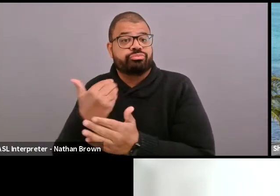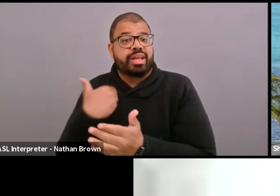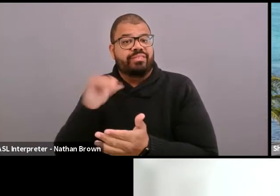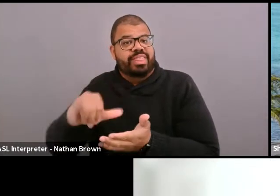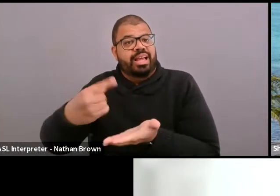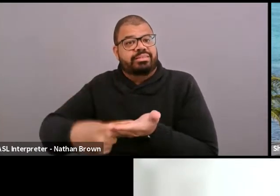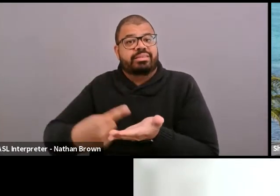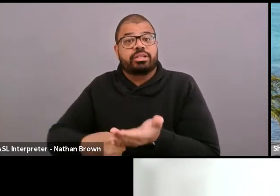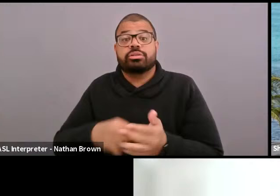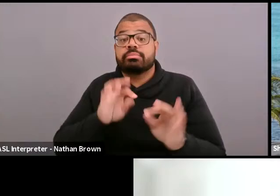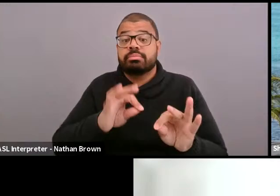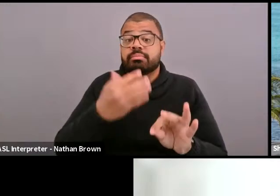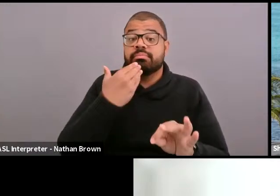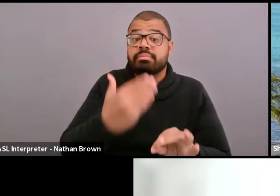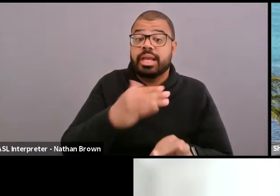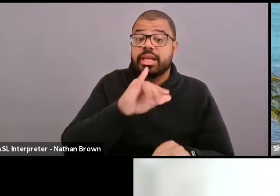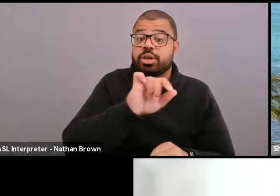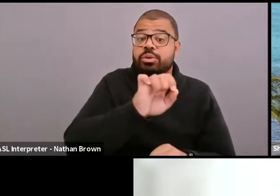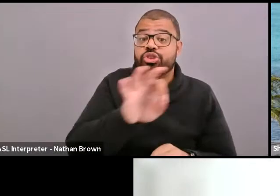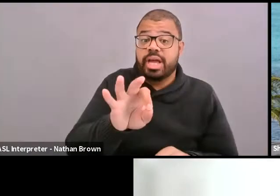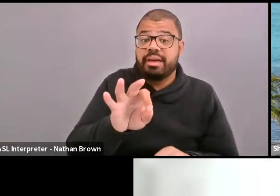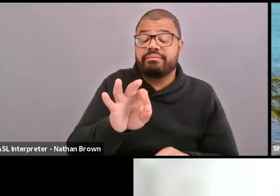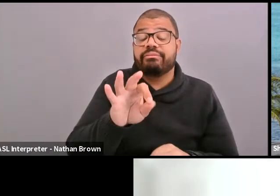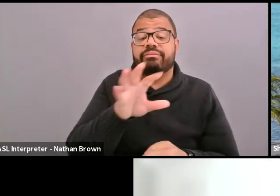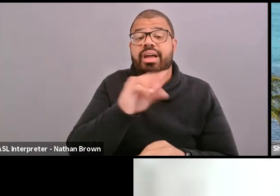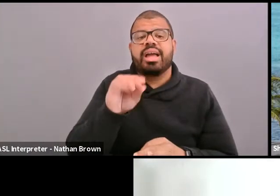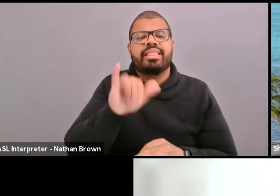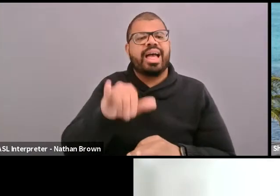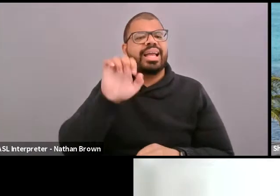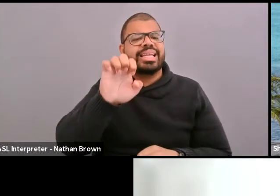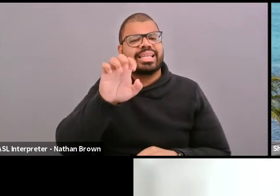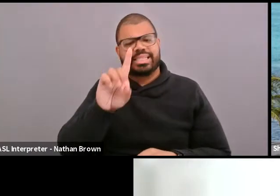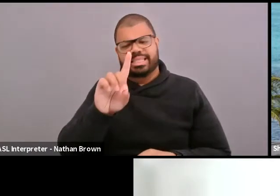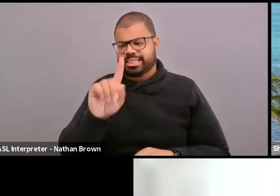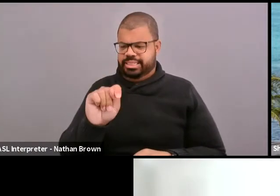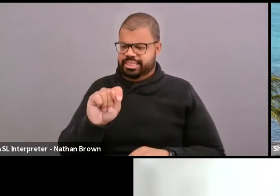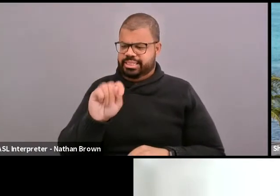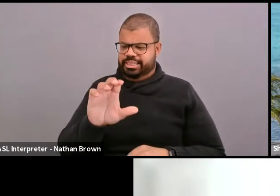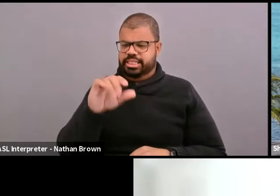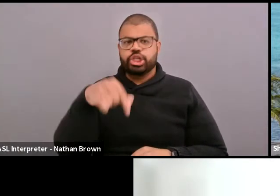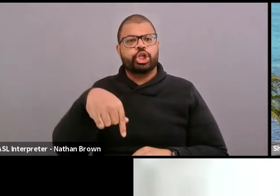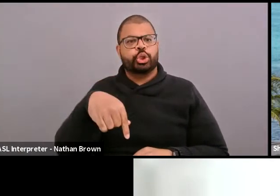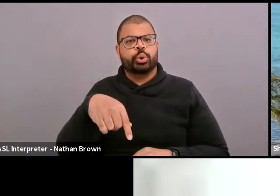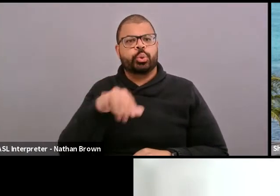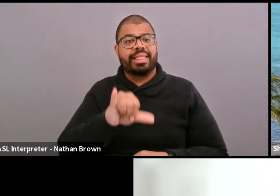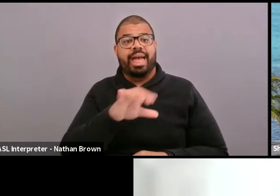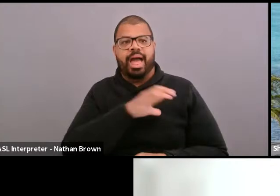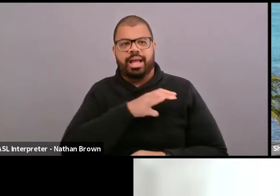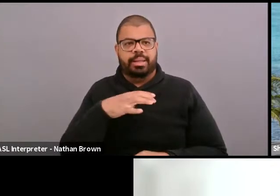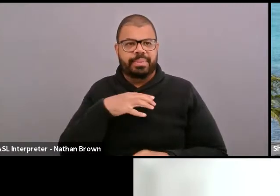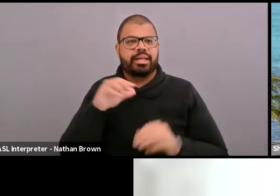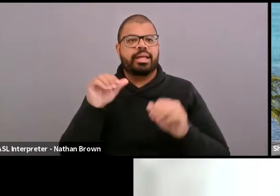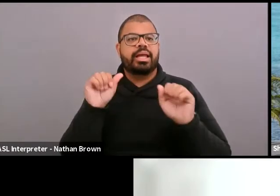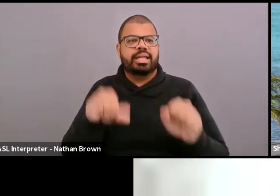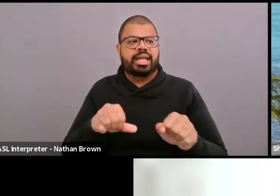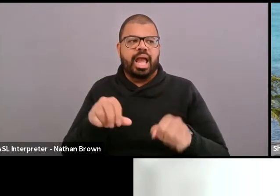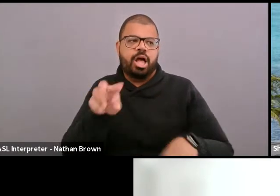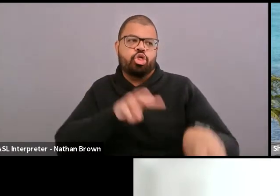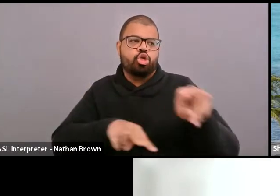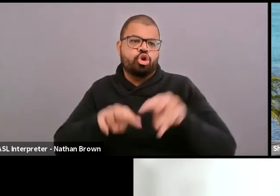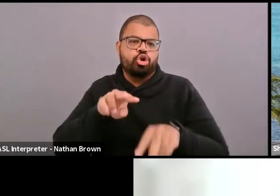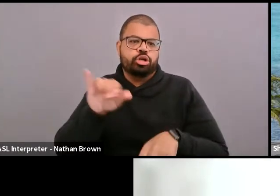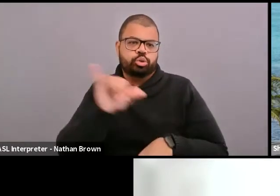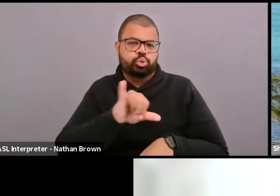Thank you, Jeff. And this is actually also something that the EDTC Cube Committee can take a look at as well. So thank you for that